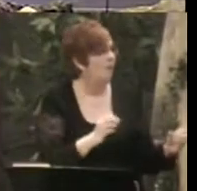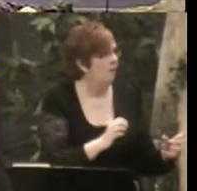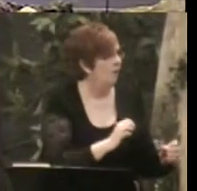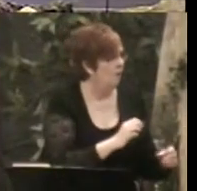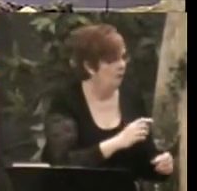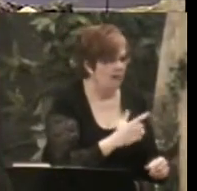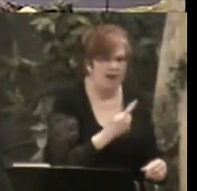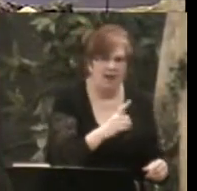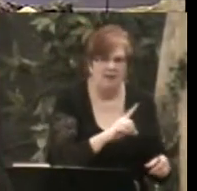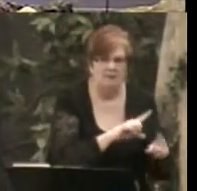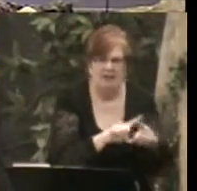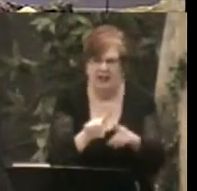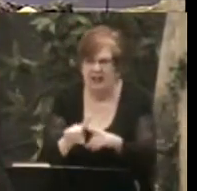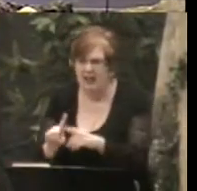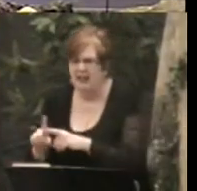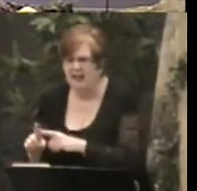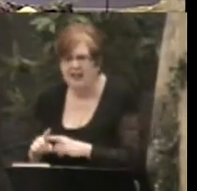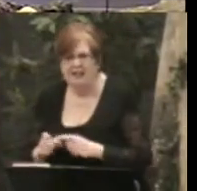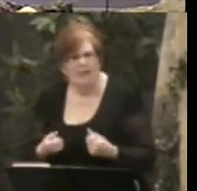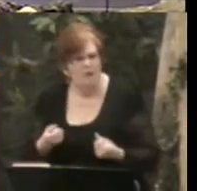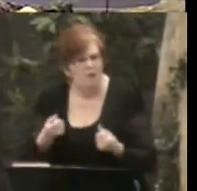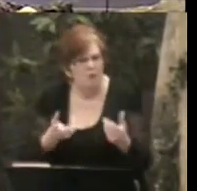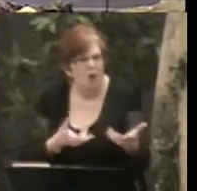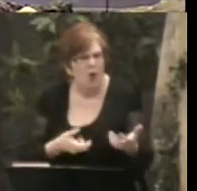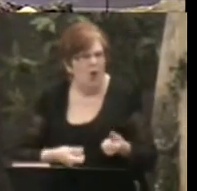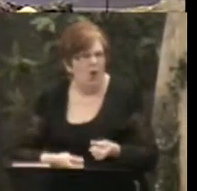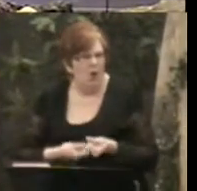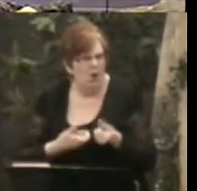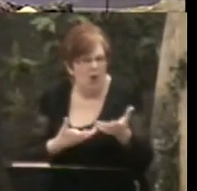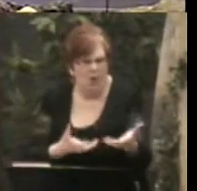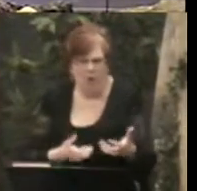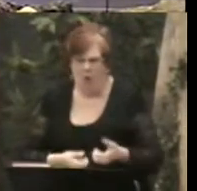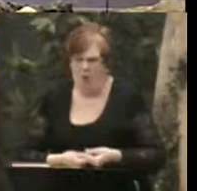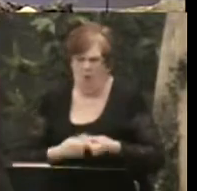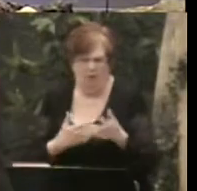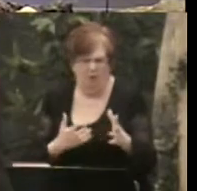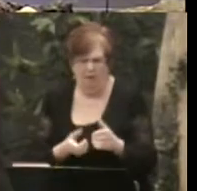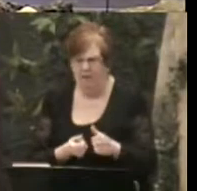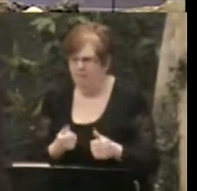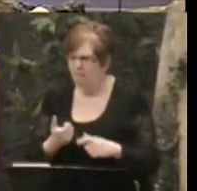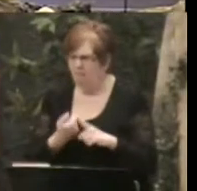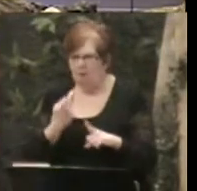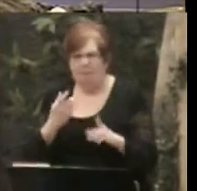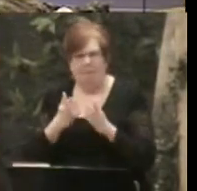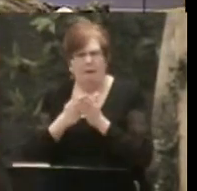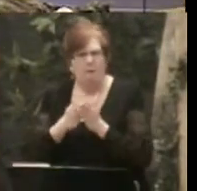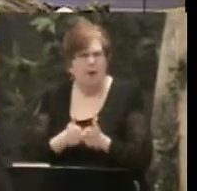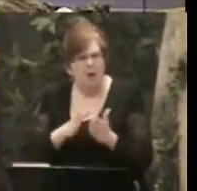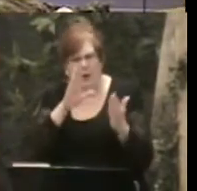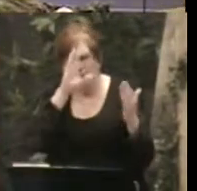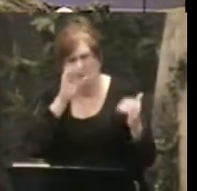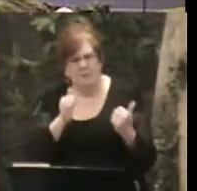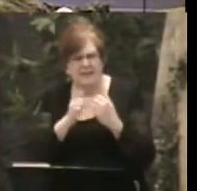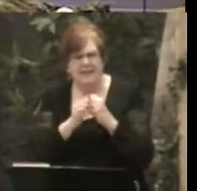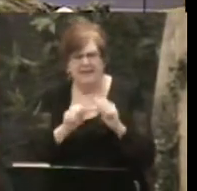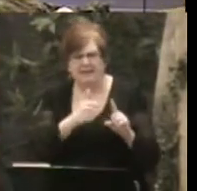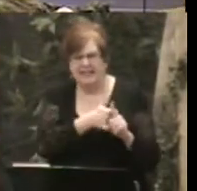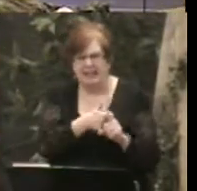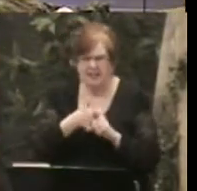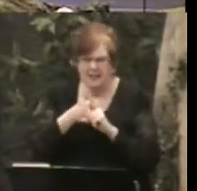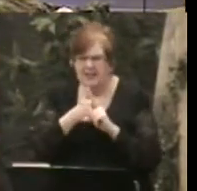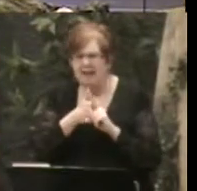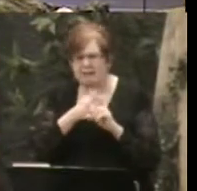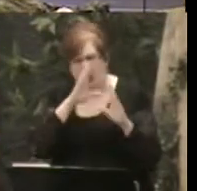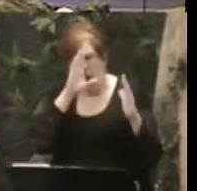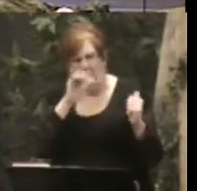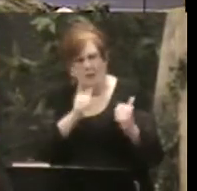So they throw their payload, they throw their means of making a living overboard in hopes of saving themselves and their